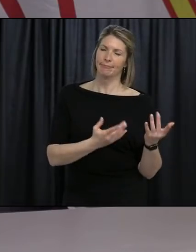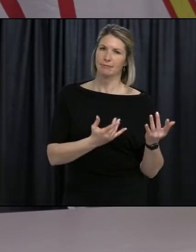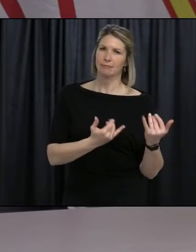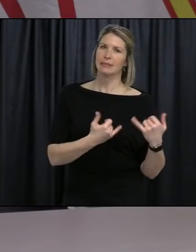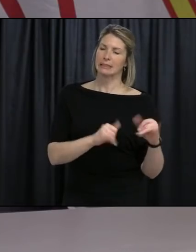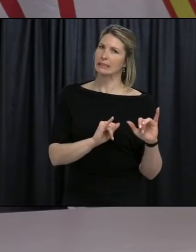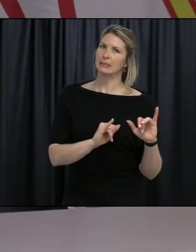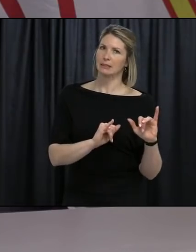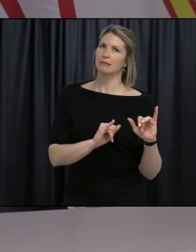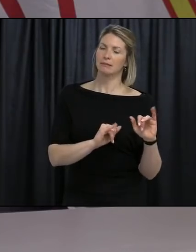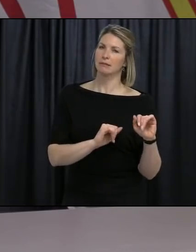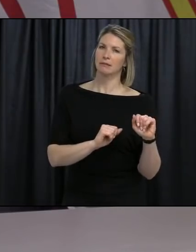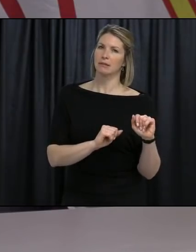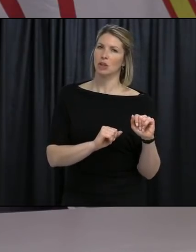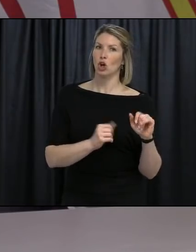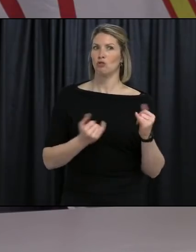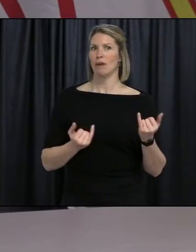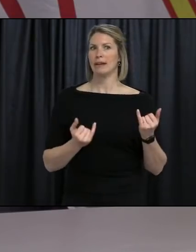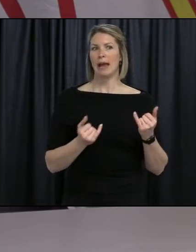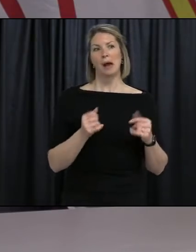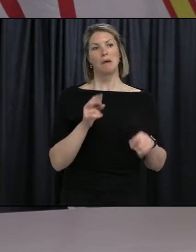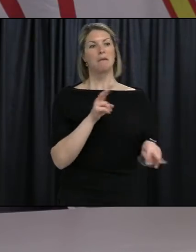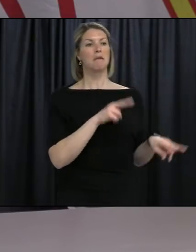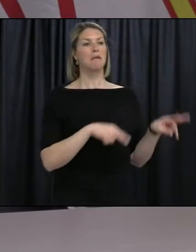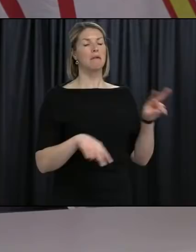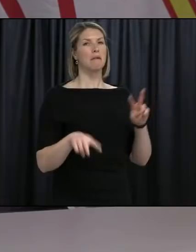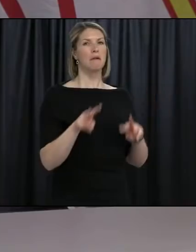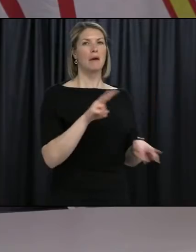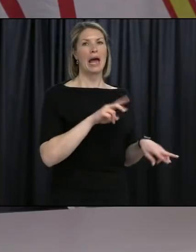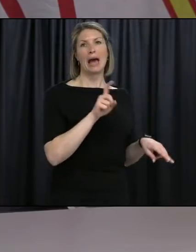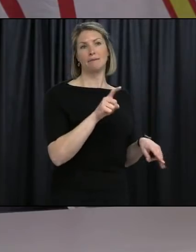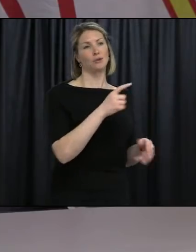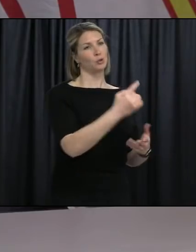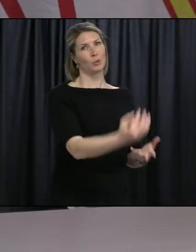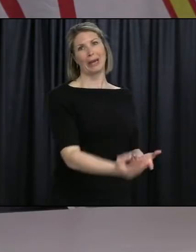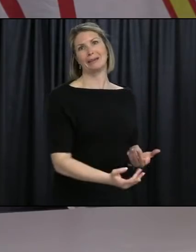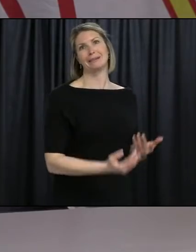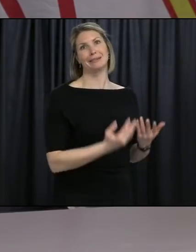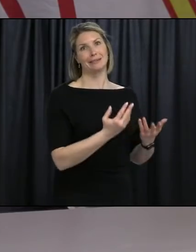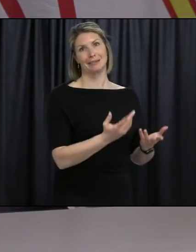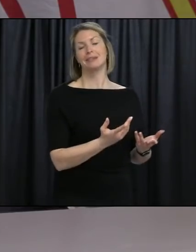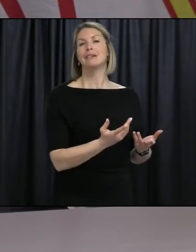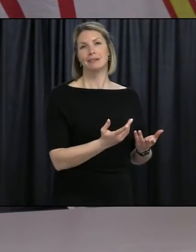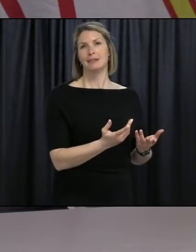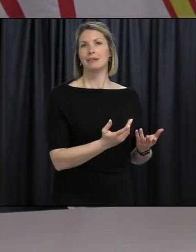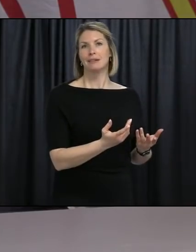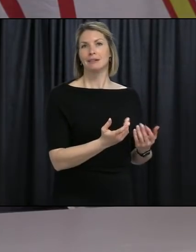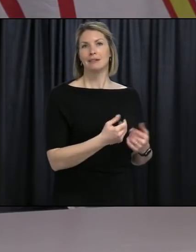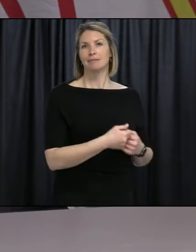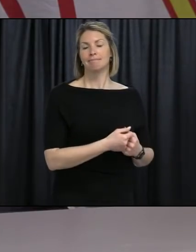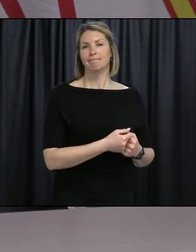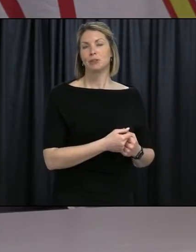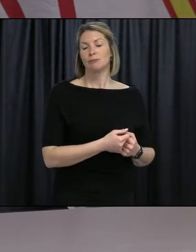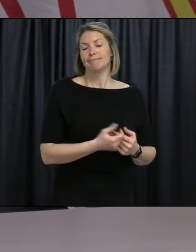this time. A lot of it is observational studies, and so they are a little less robust when it comes